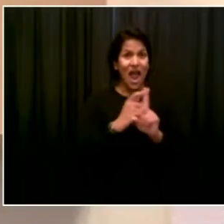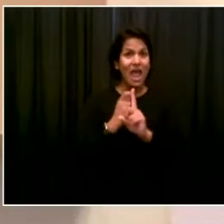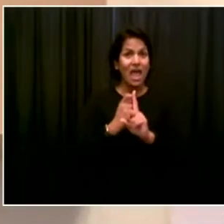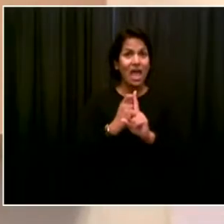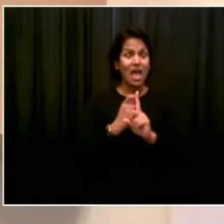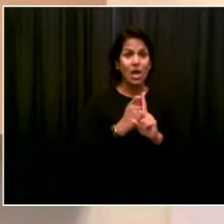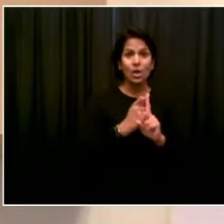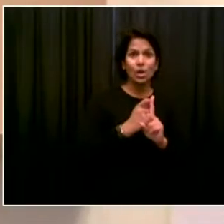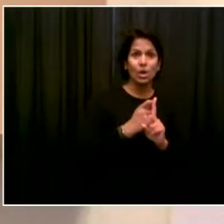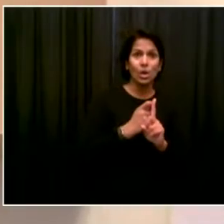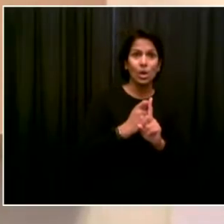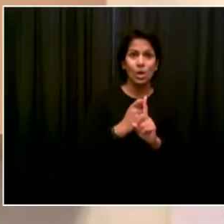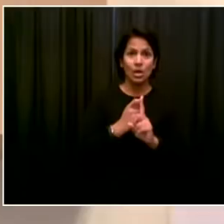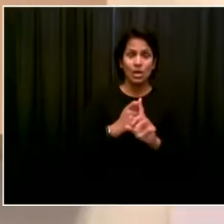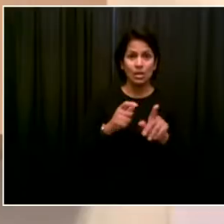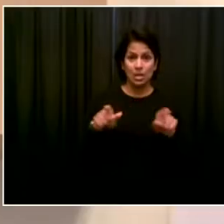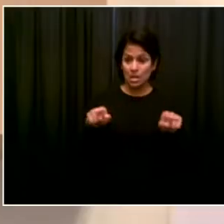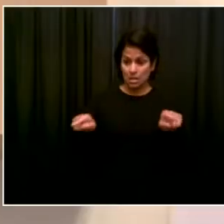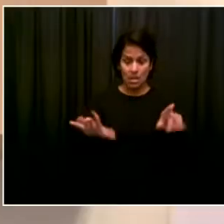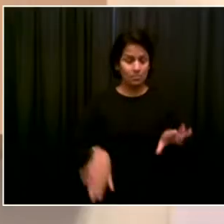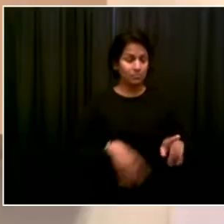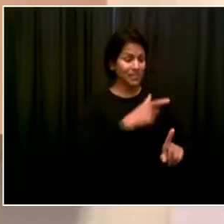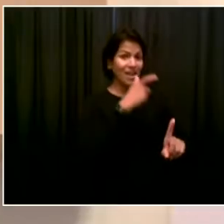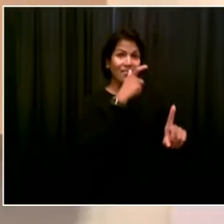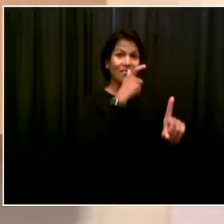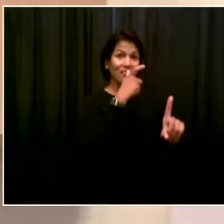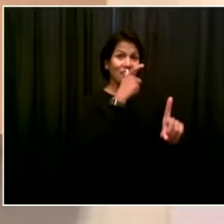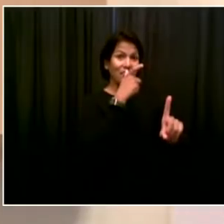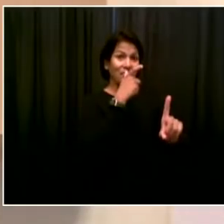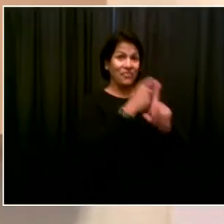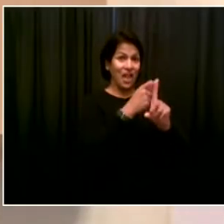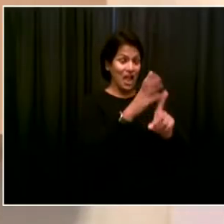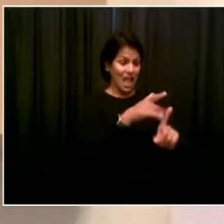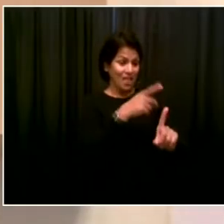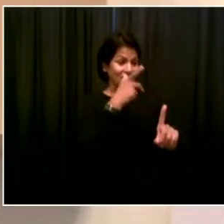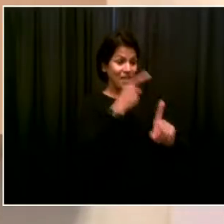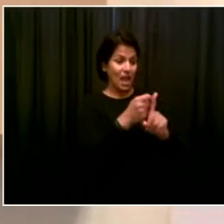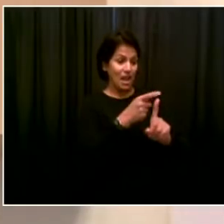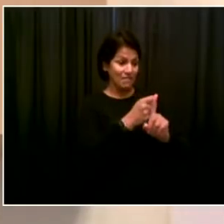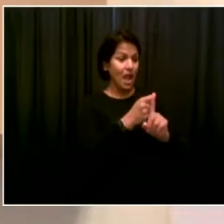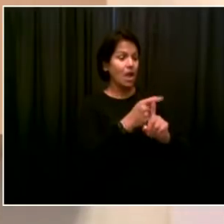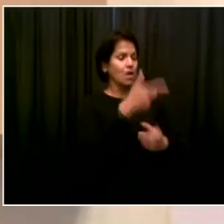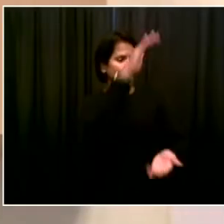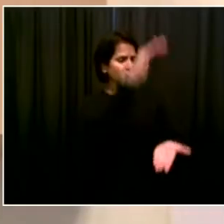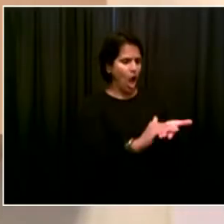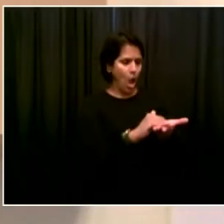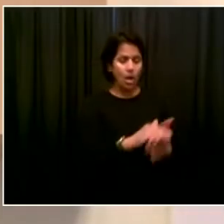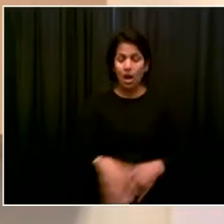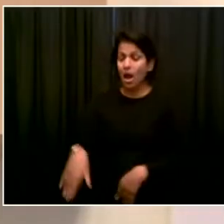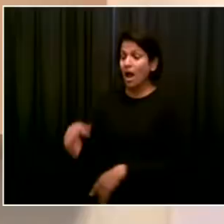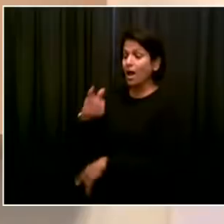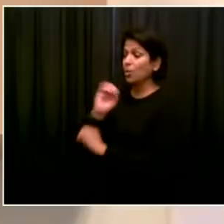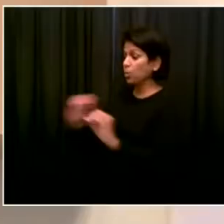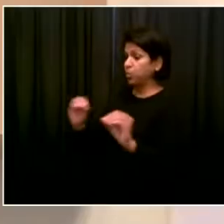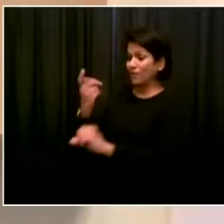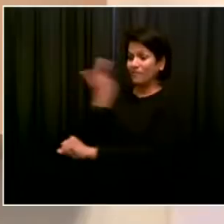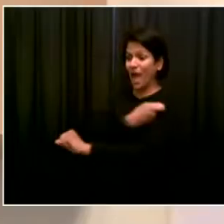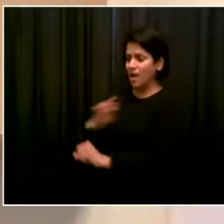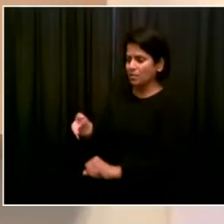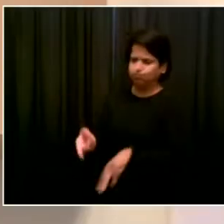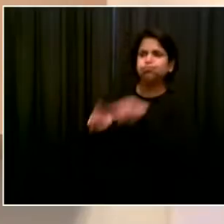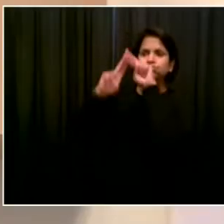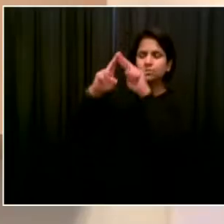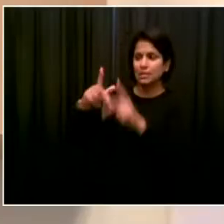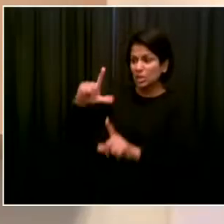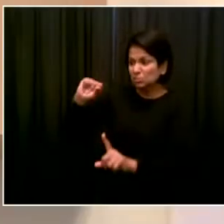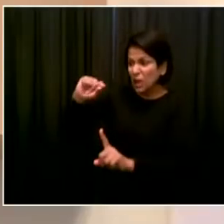getting vaccinated, every single one. And it just absolutely breaks my heart. But here's why, and we've heard so much from